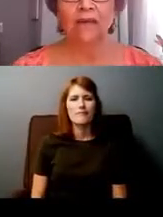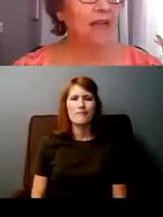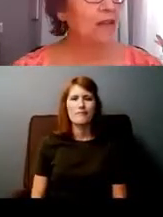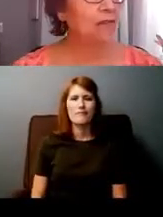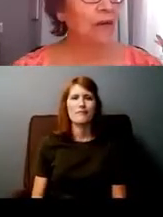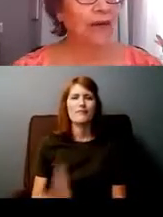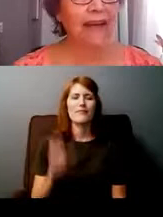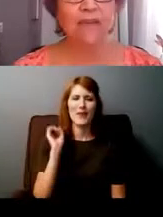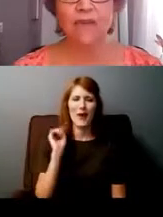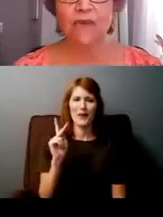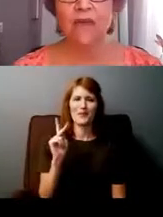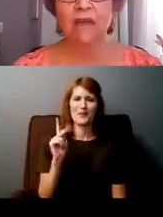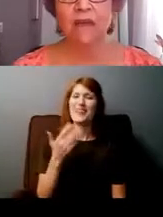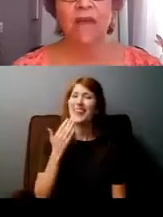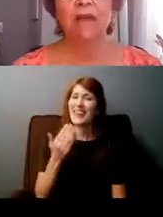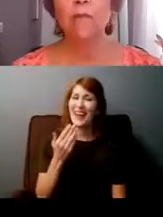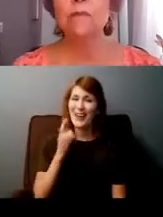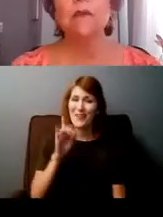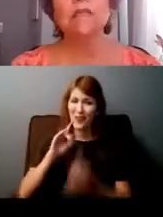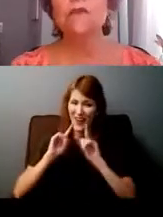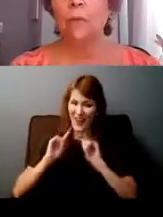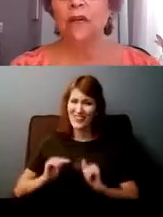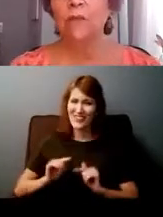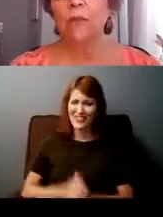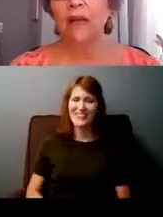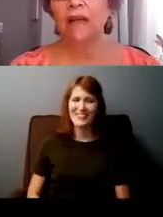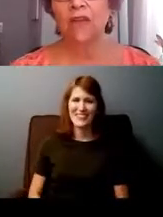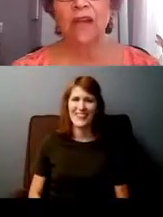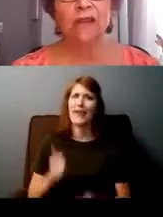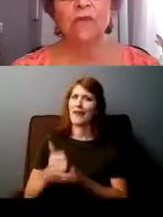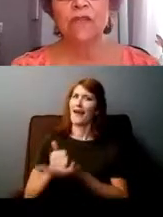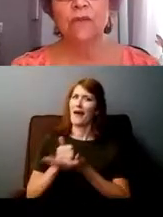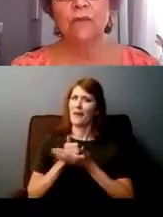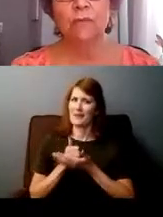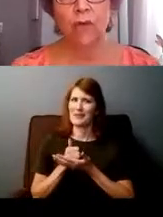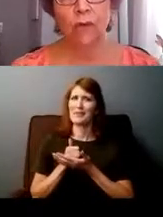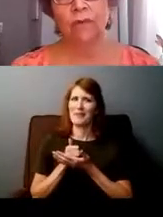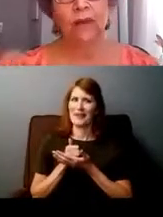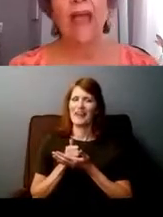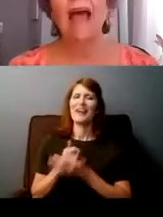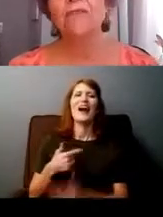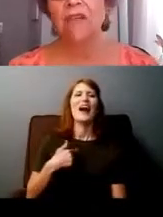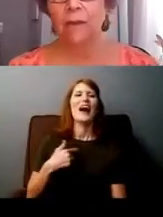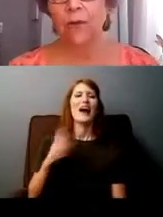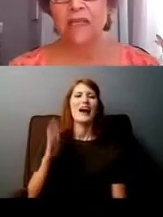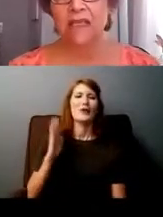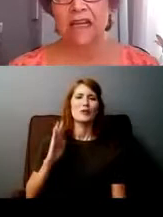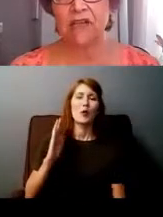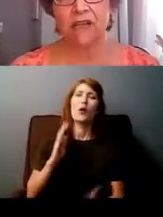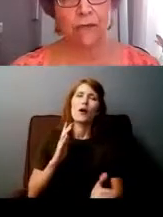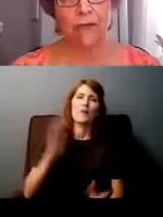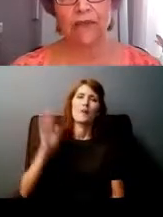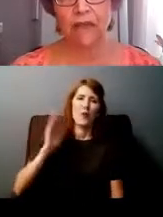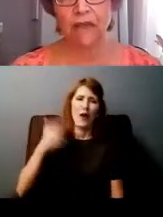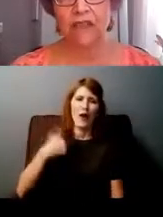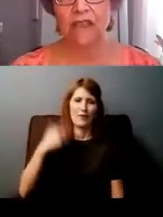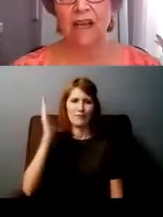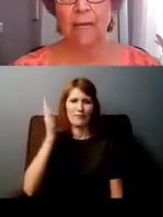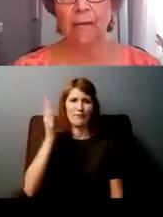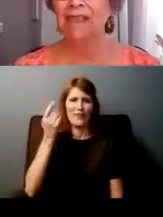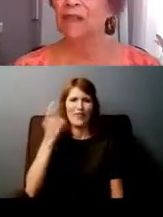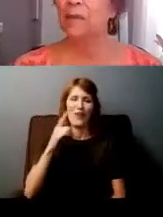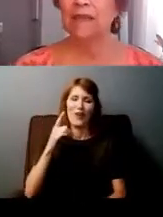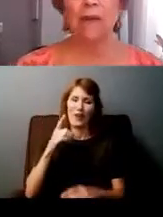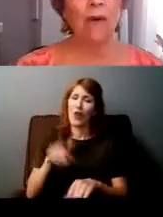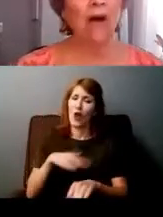Okay, thank you for your answers. It helps me so much when I used to do, or have done, presentations for a very long